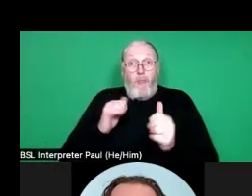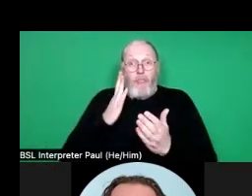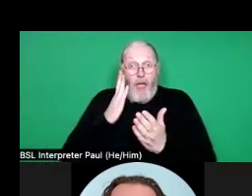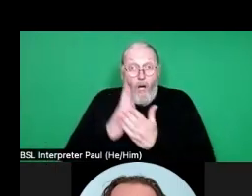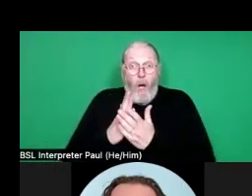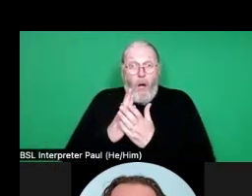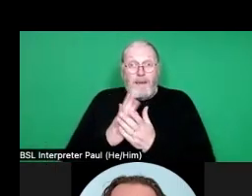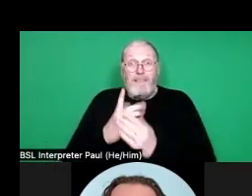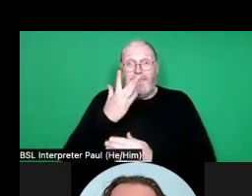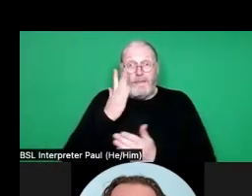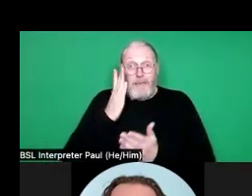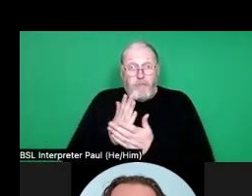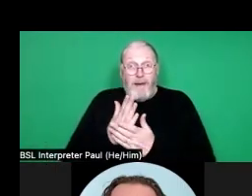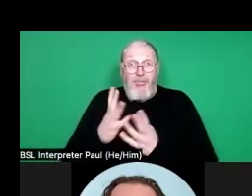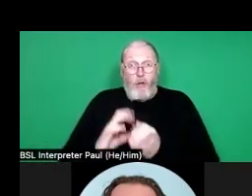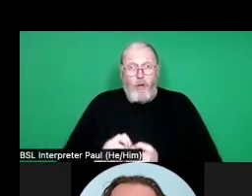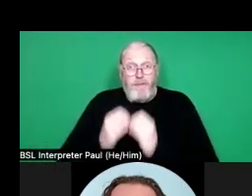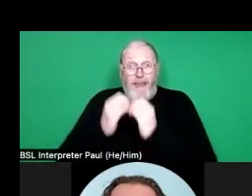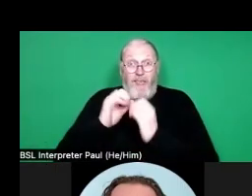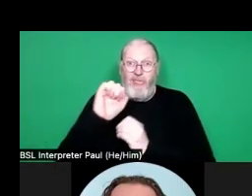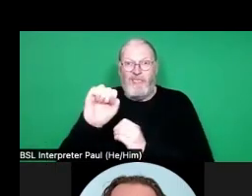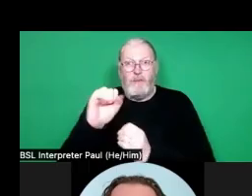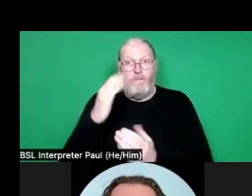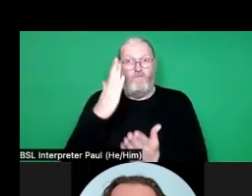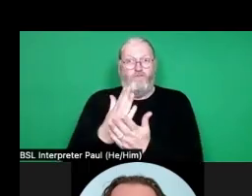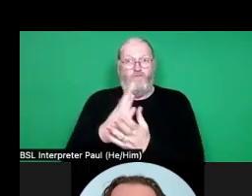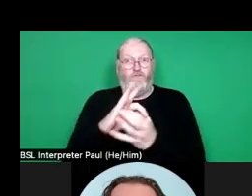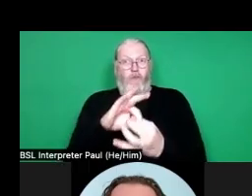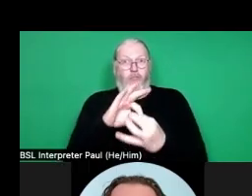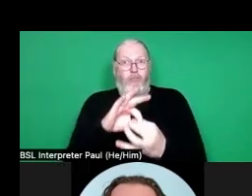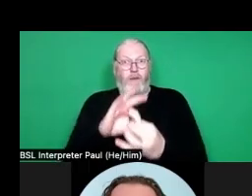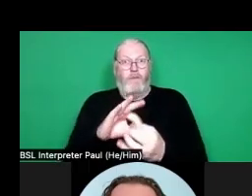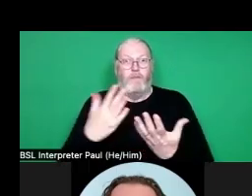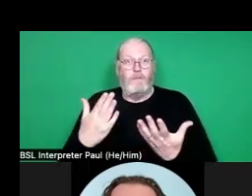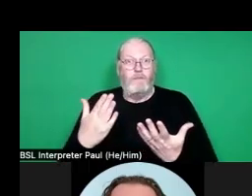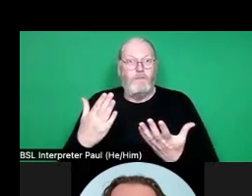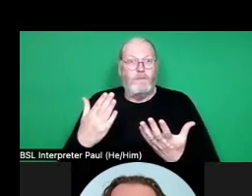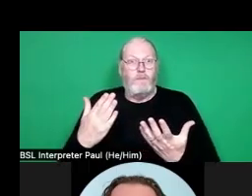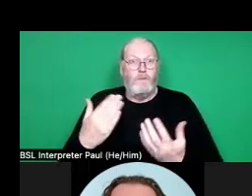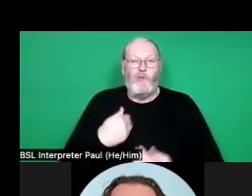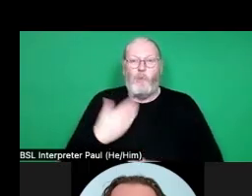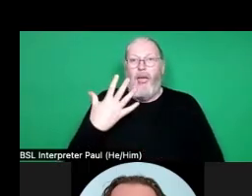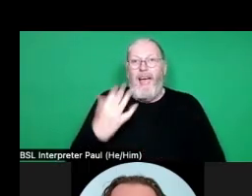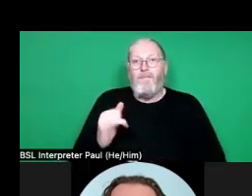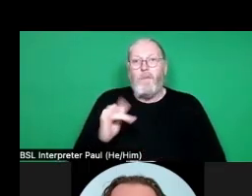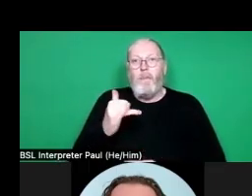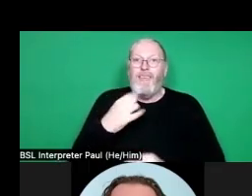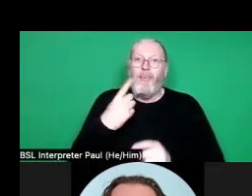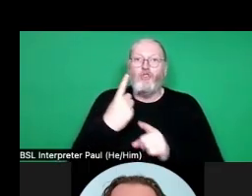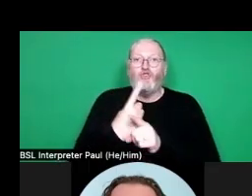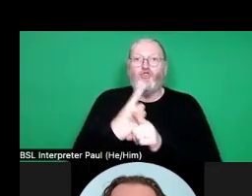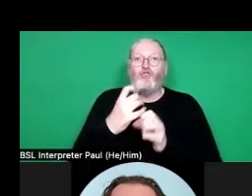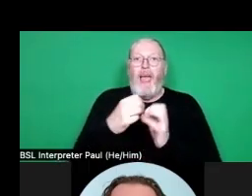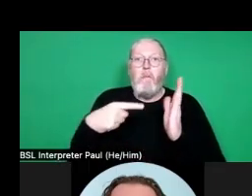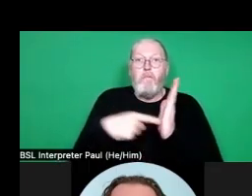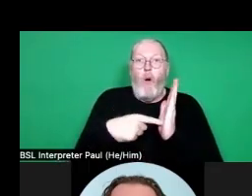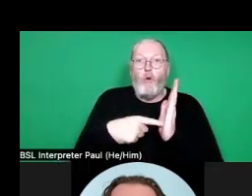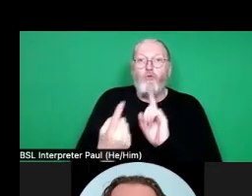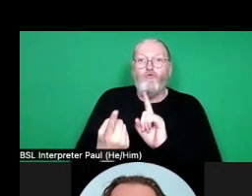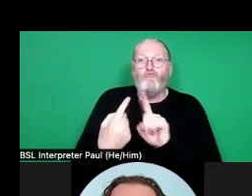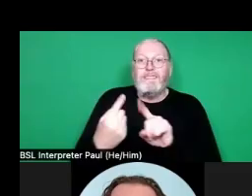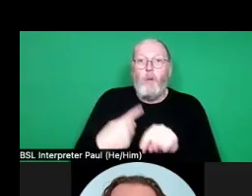Alexa responds to chatbots that responds with a lot of emoji. They design AI